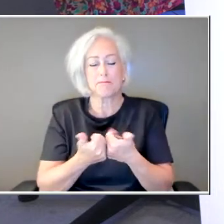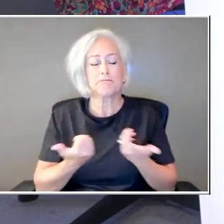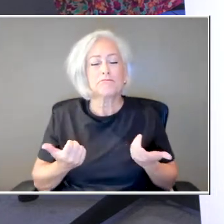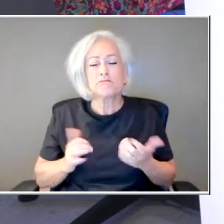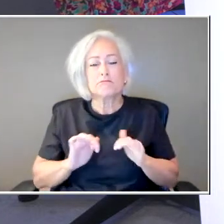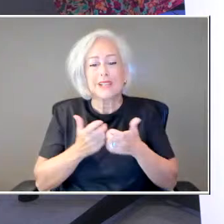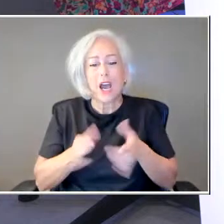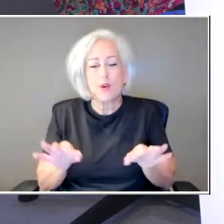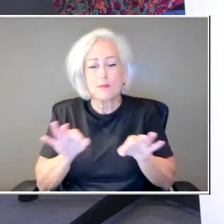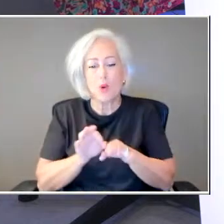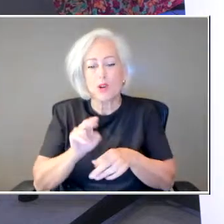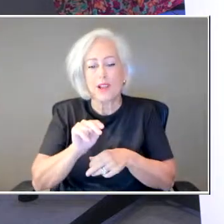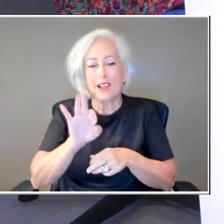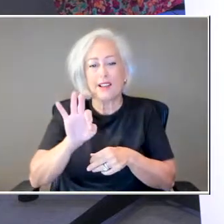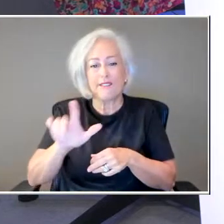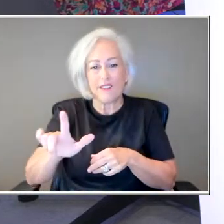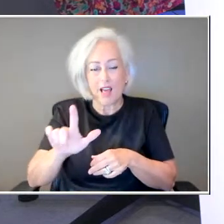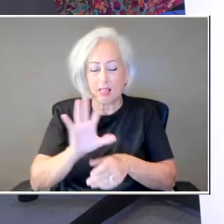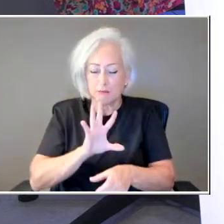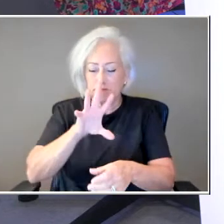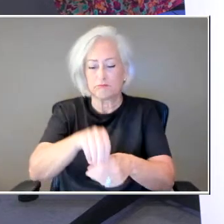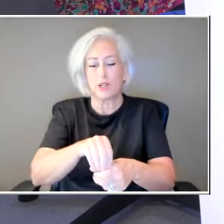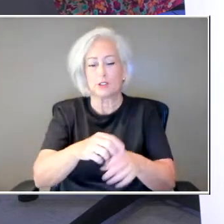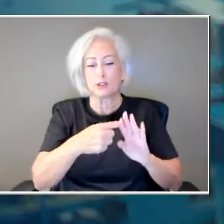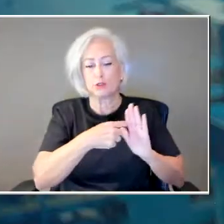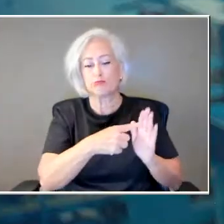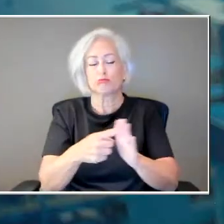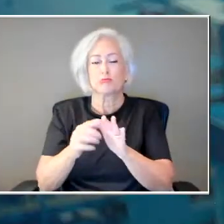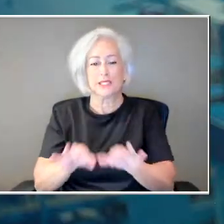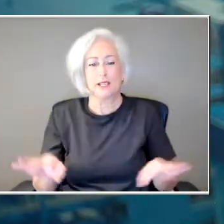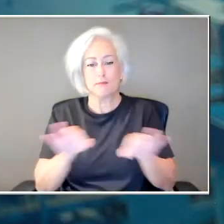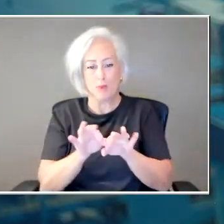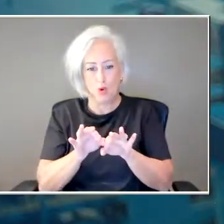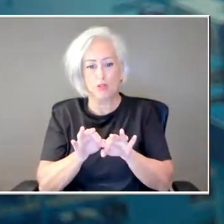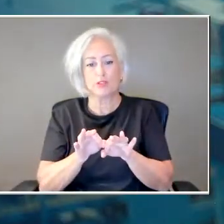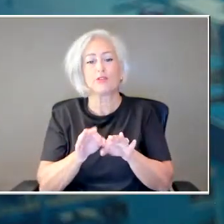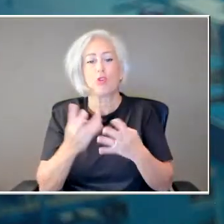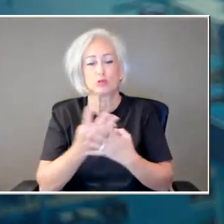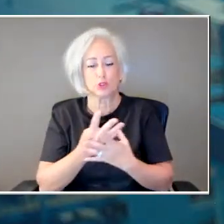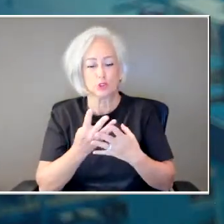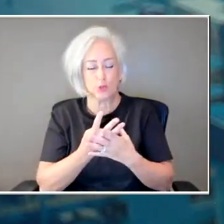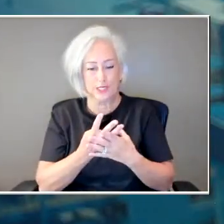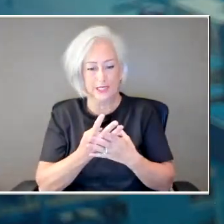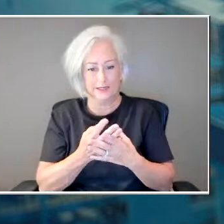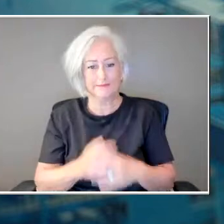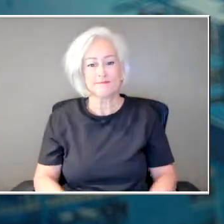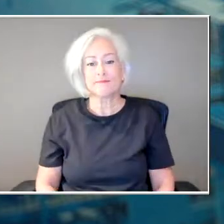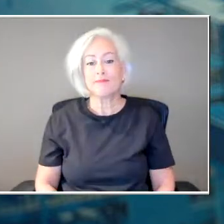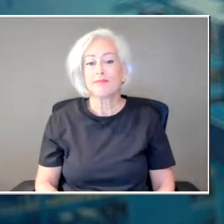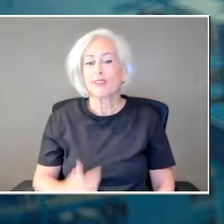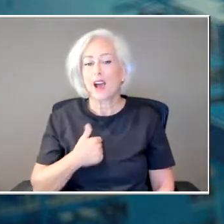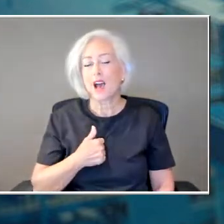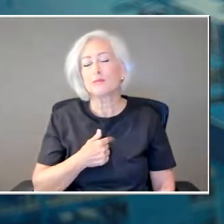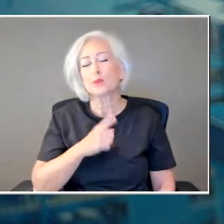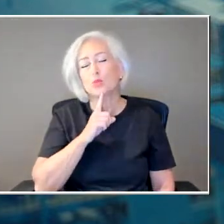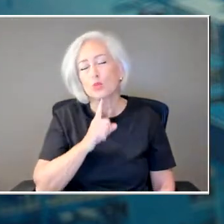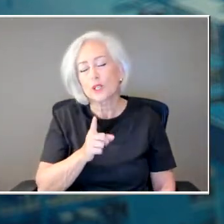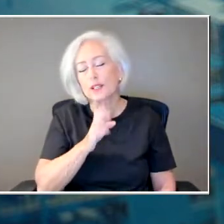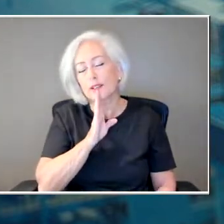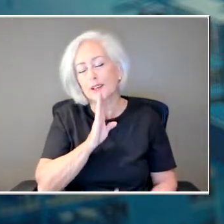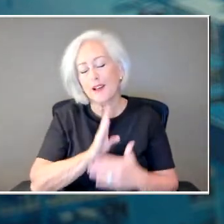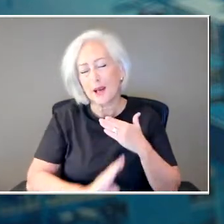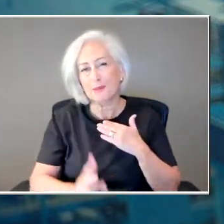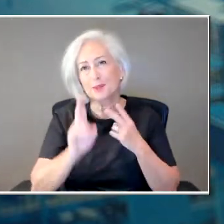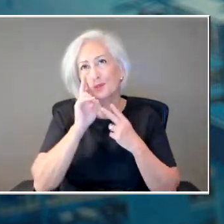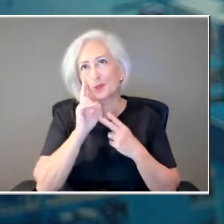really shine a light on the importance of screenings? I am truly humbled as an oncologist to see the NFL across this